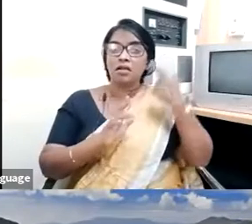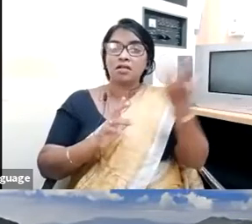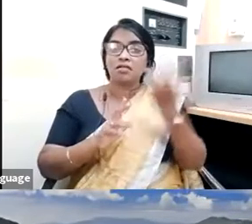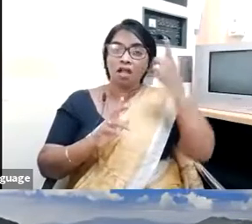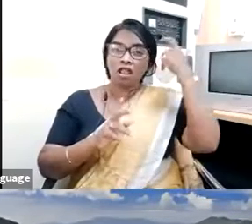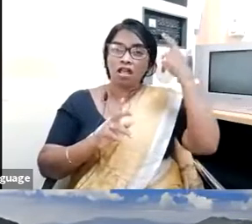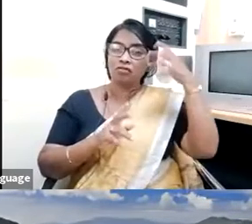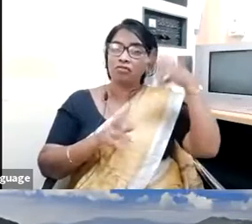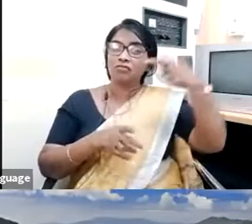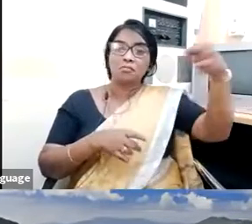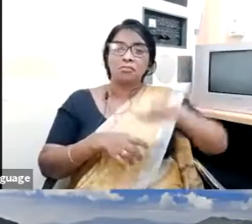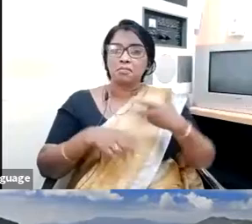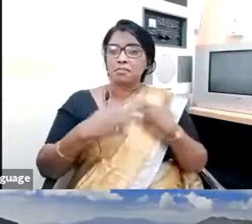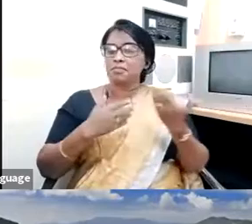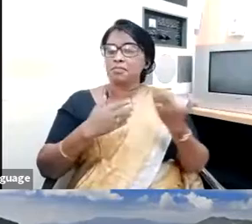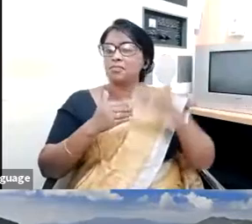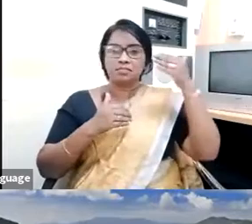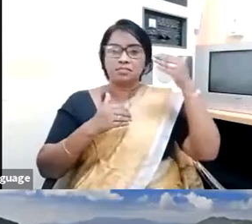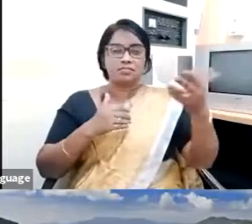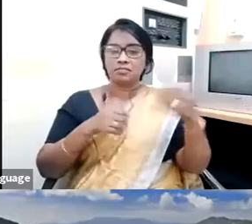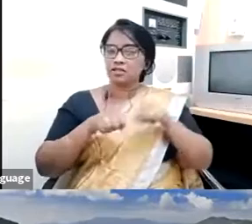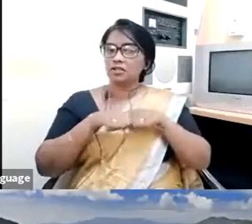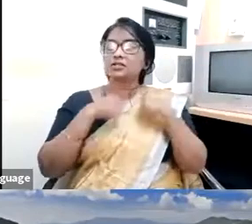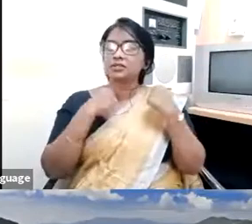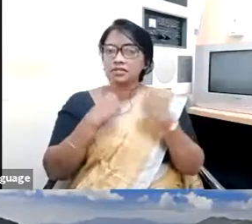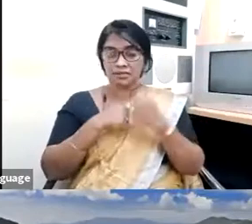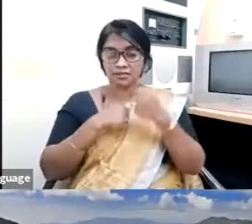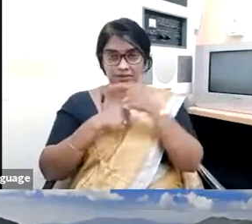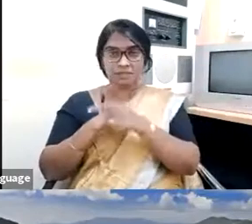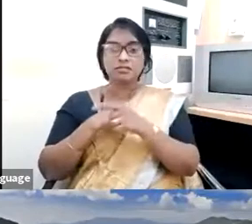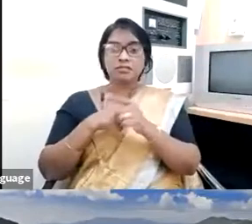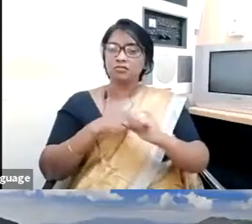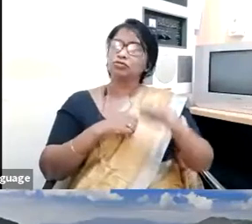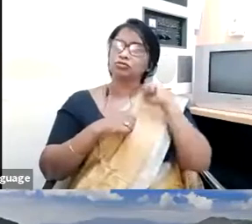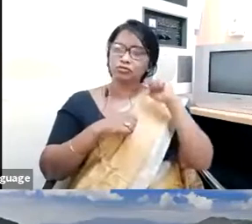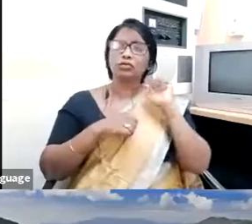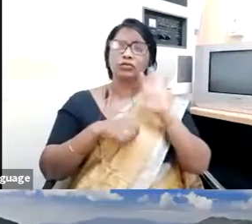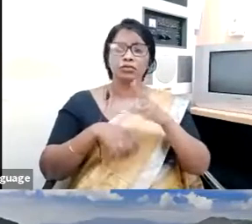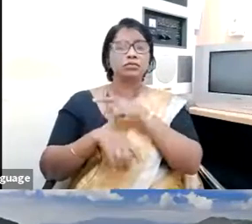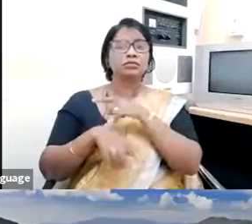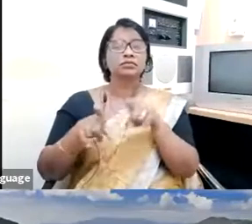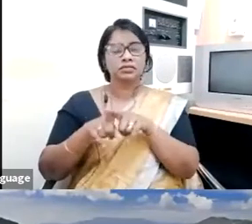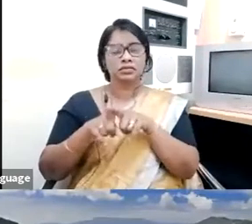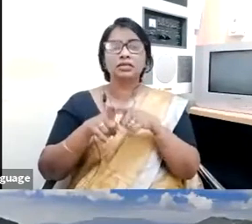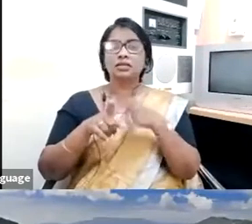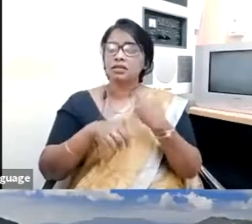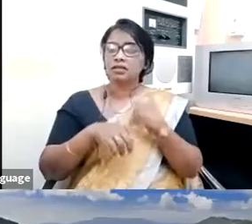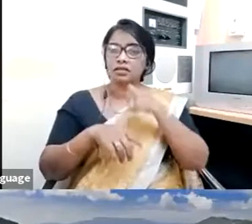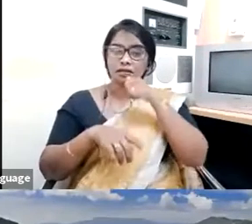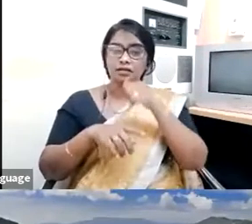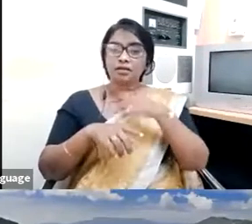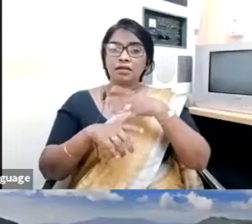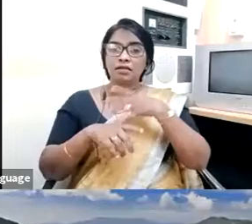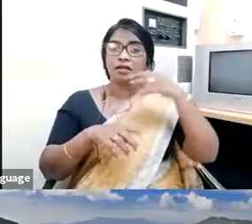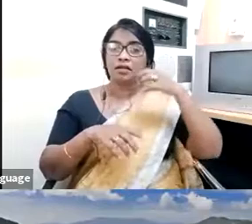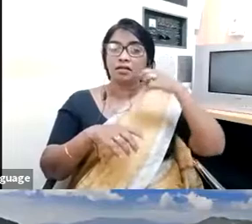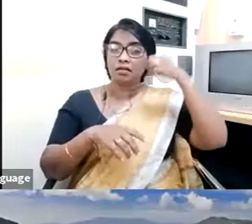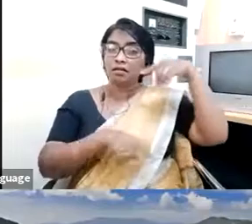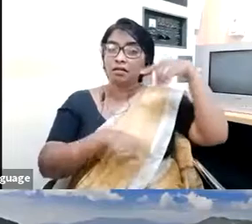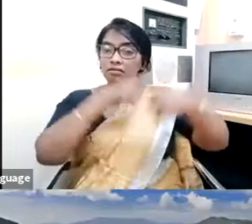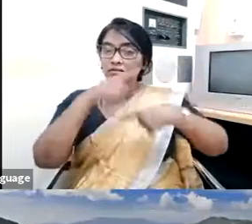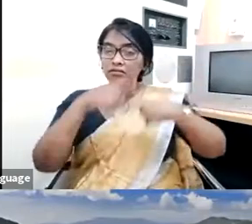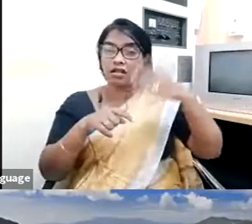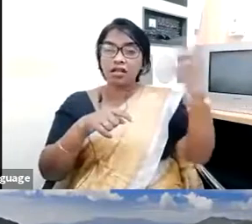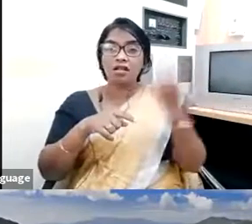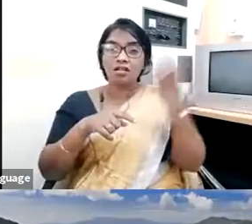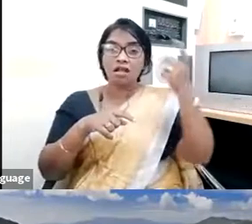also stand up and say, we are not going into taking any energy to our company requirements from coal power. That's